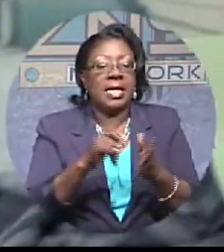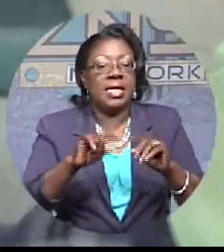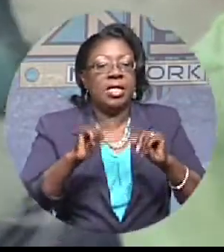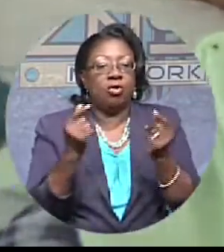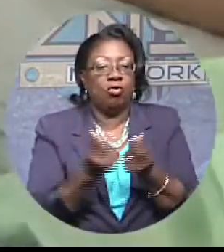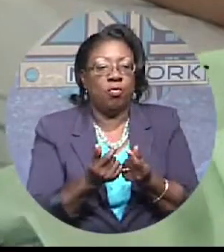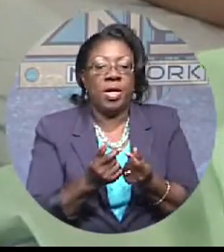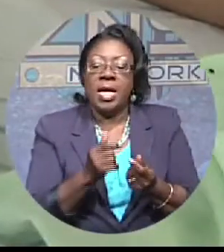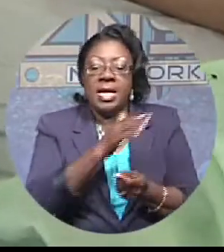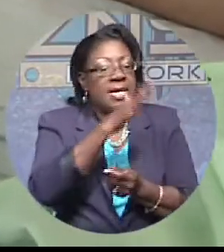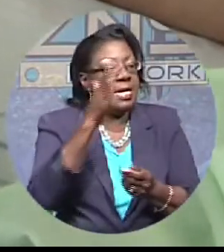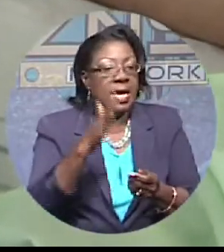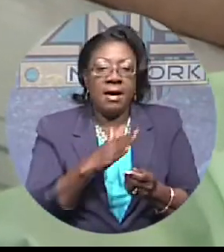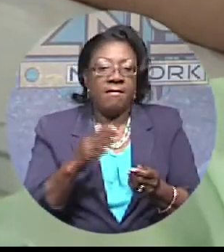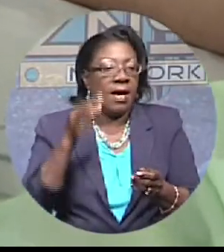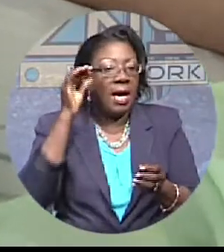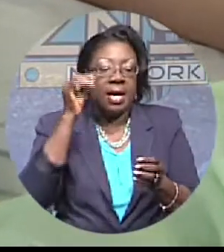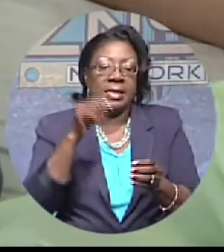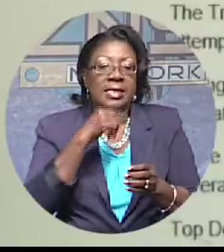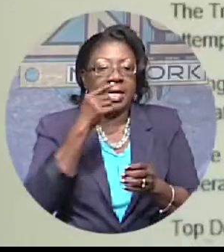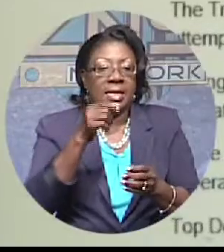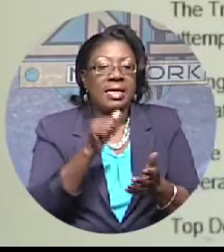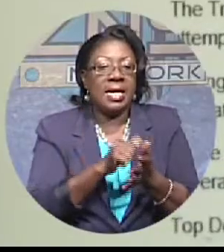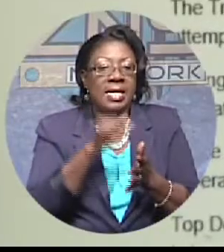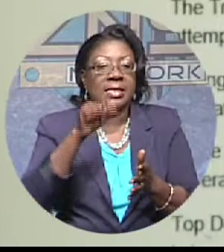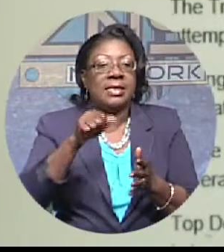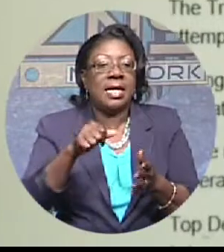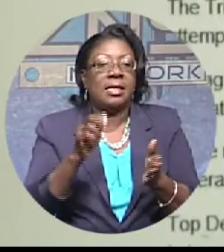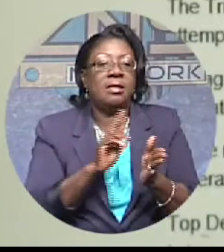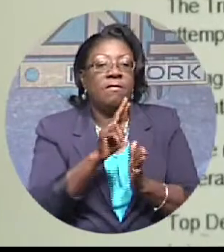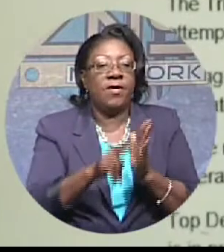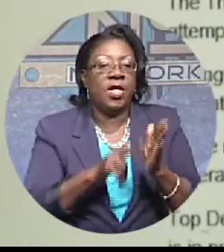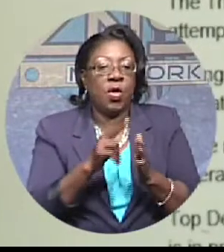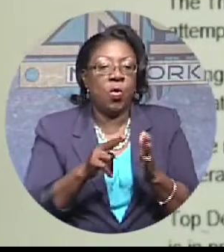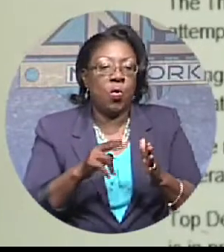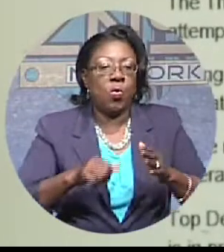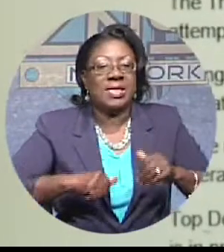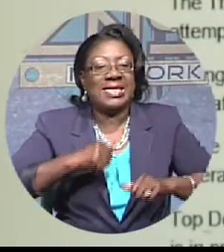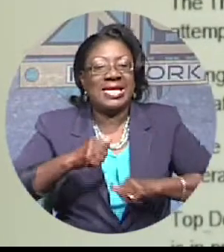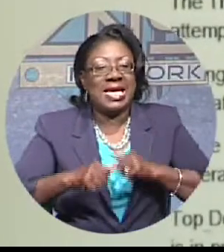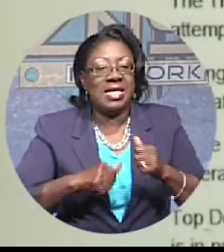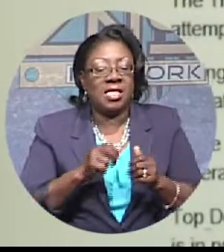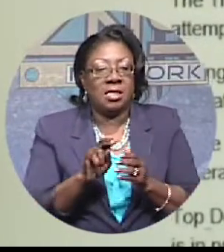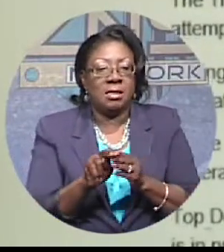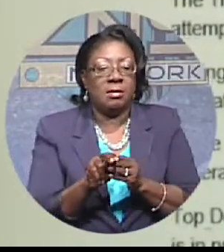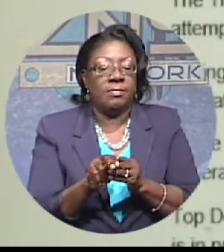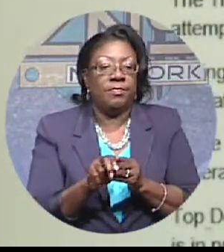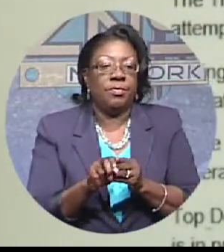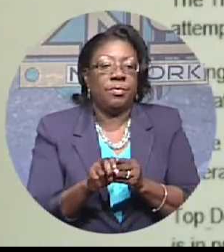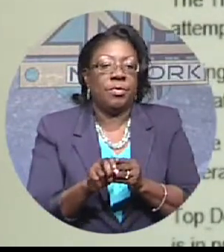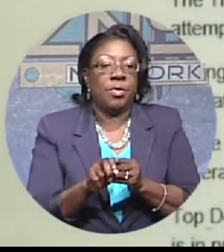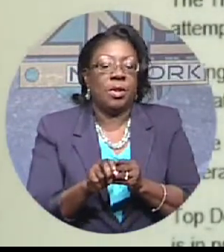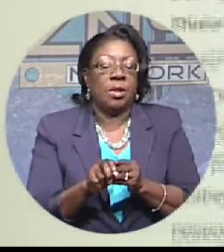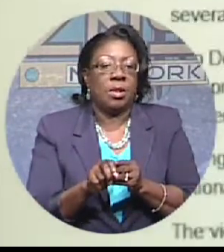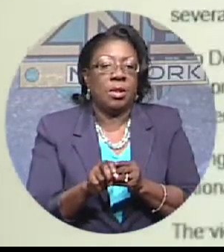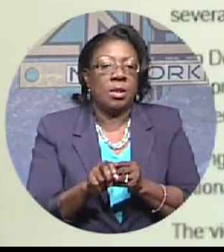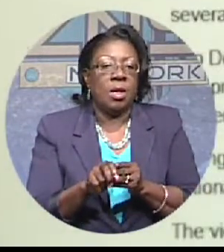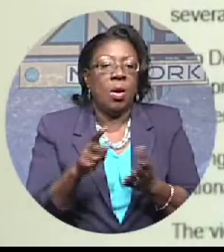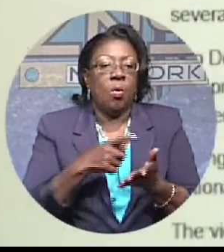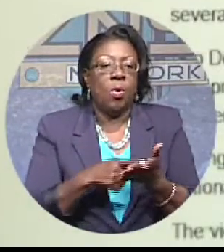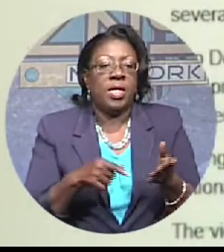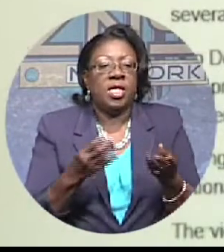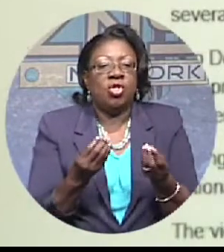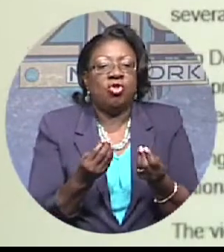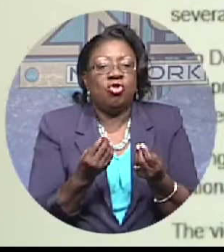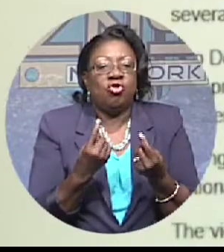never admitted to the video being staged. Tribune is saying that we staged that What he's trying to do